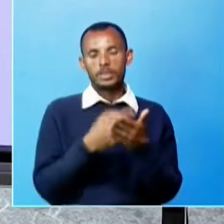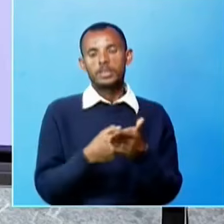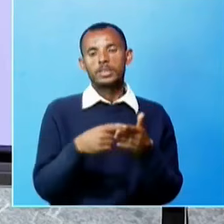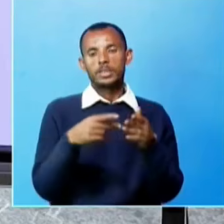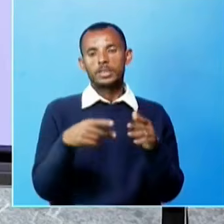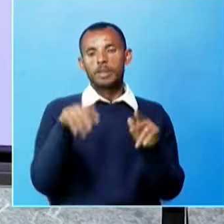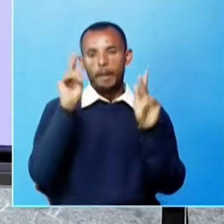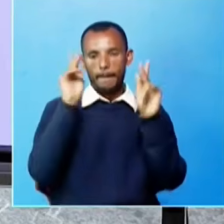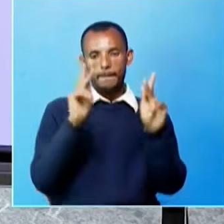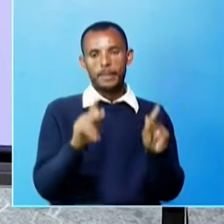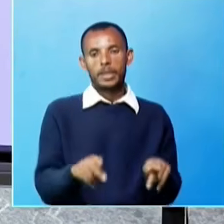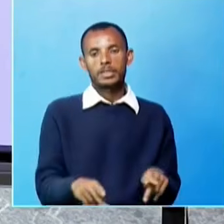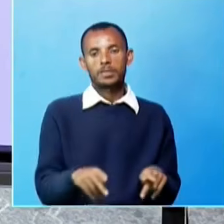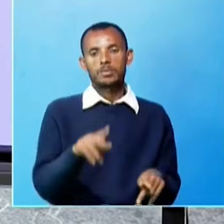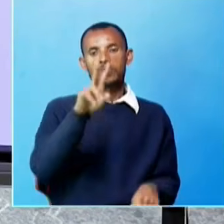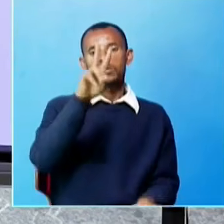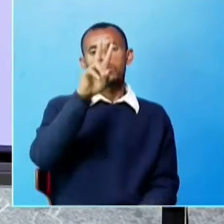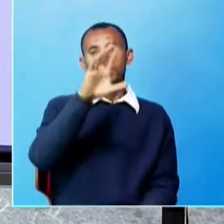prism is